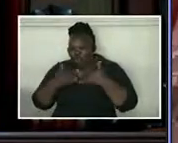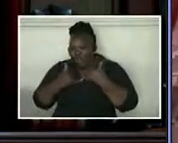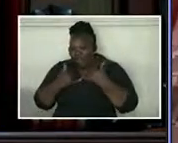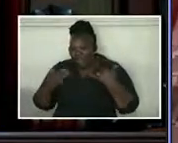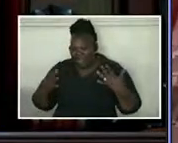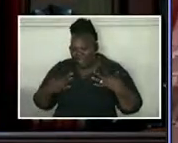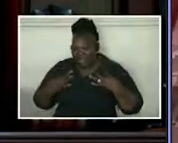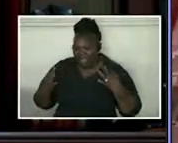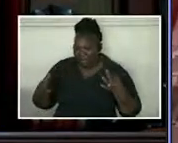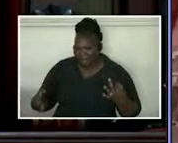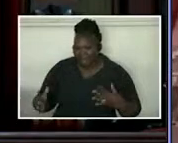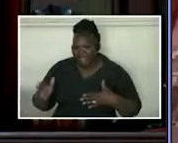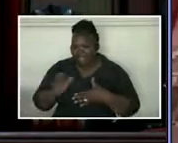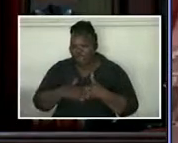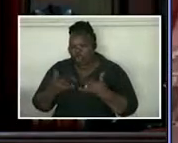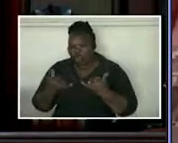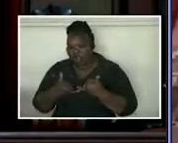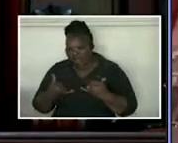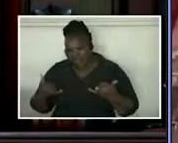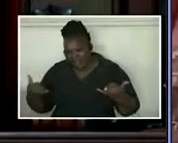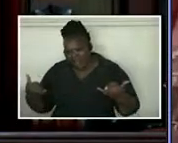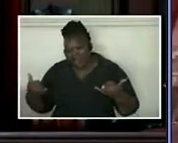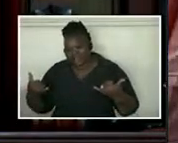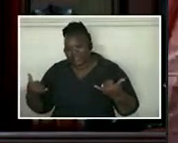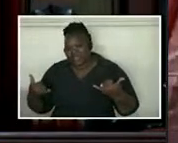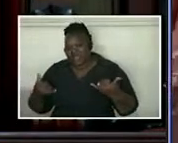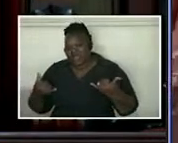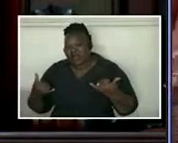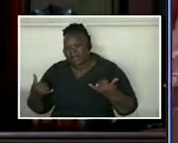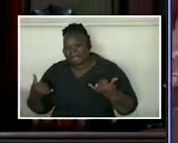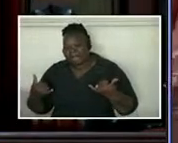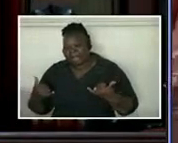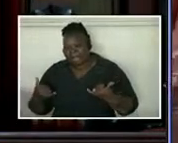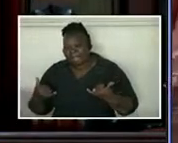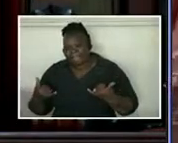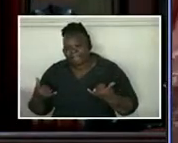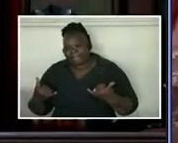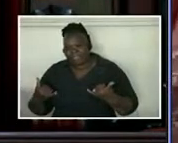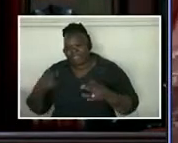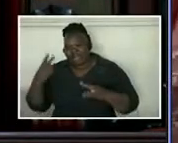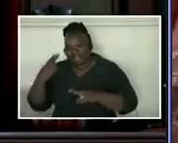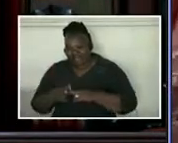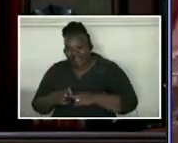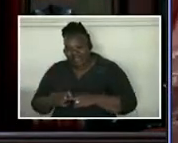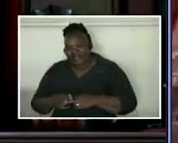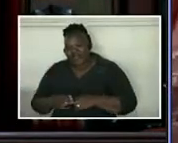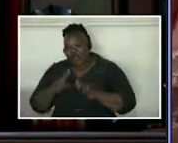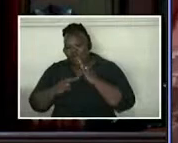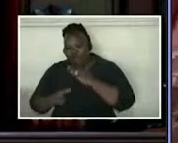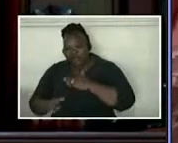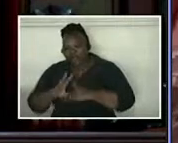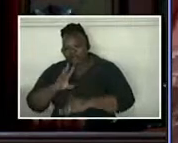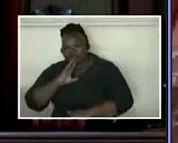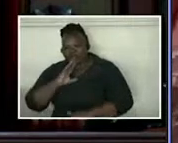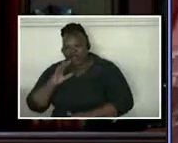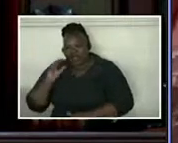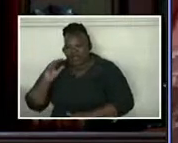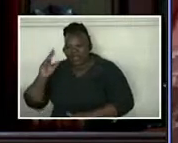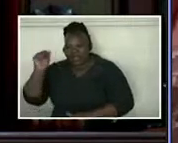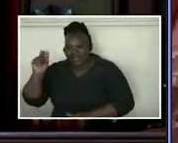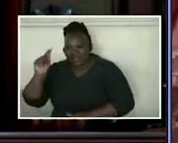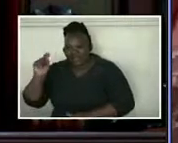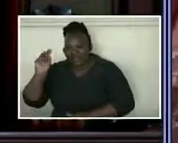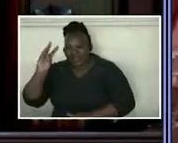and to do and do so and finally another speaker the atm welcome and